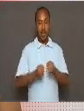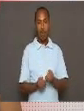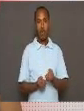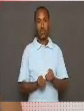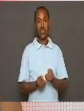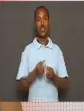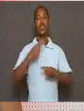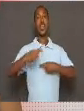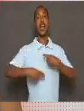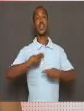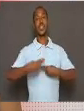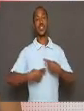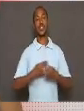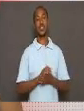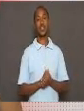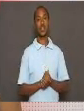decomposition reactions,